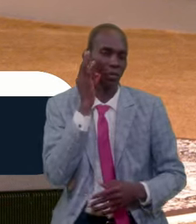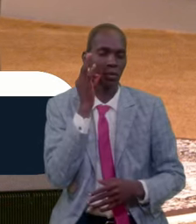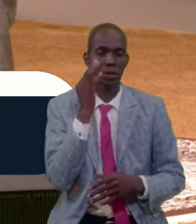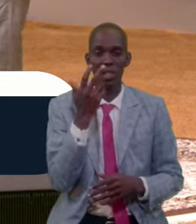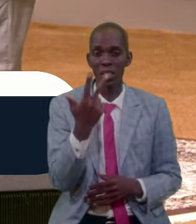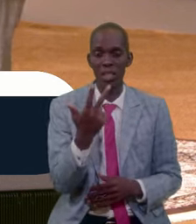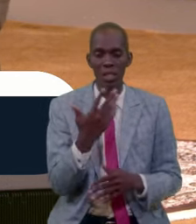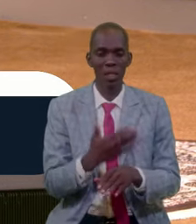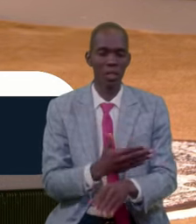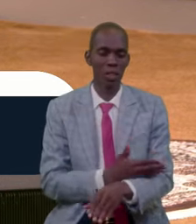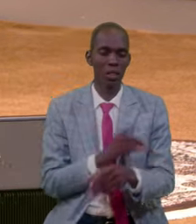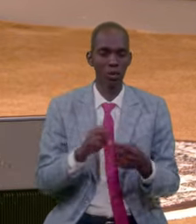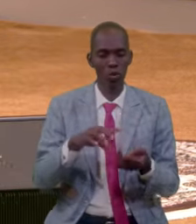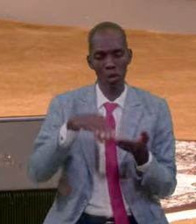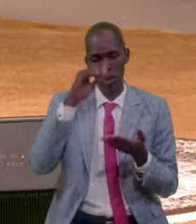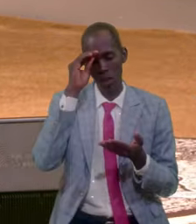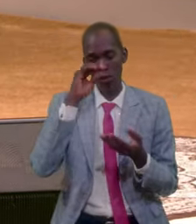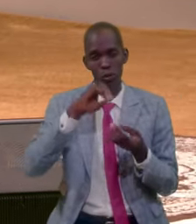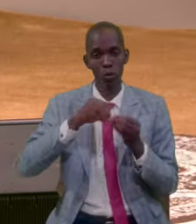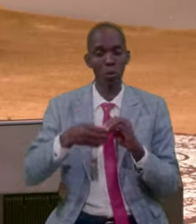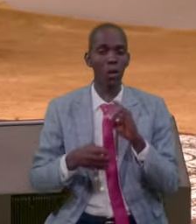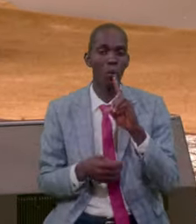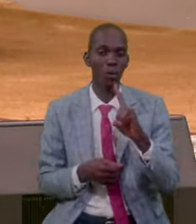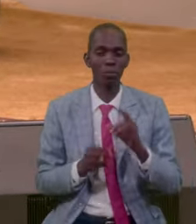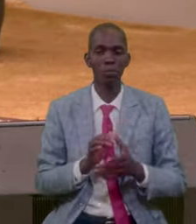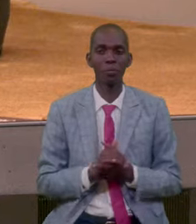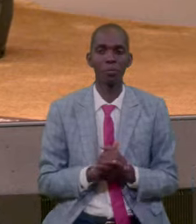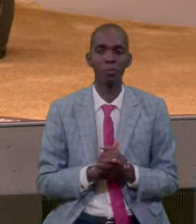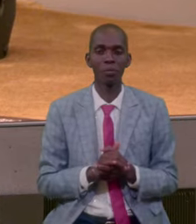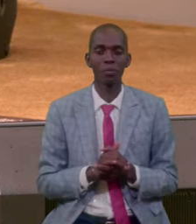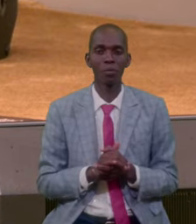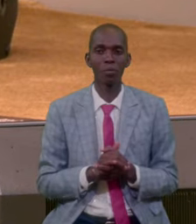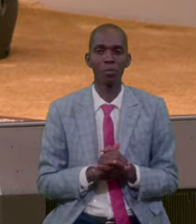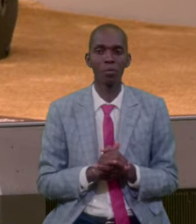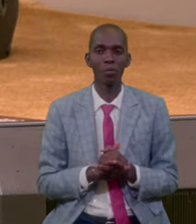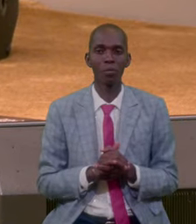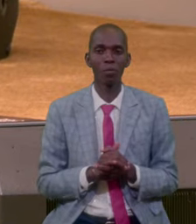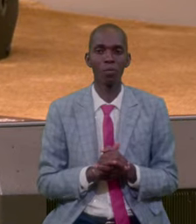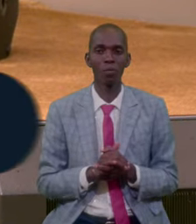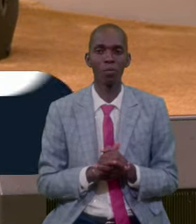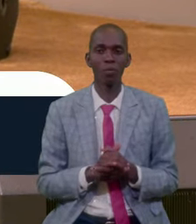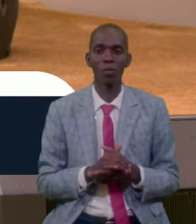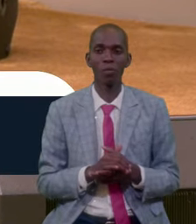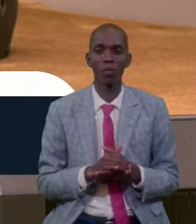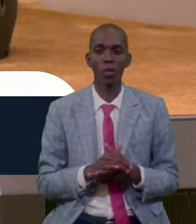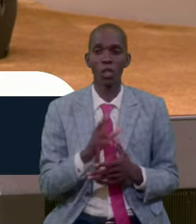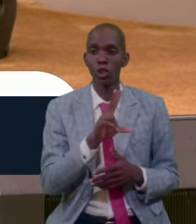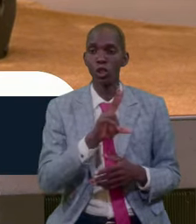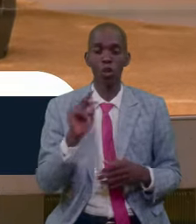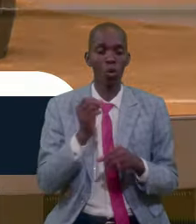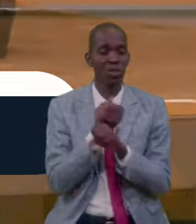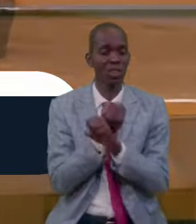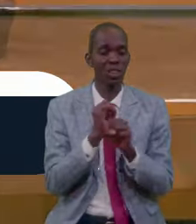Three things we're looking at there. Number one, there's no saving faith